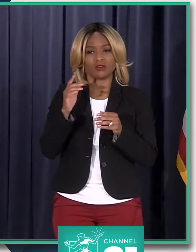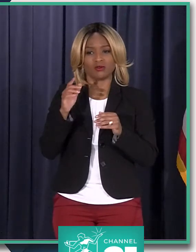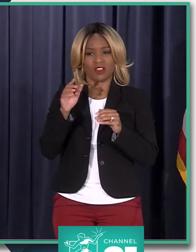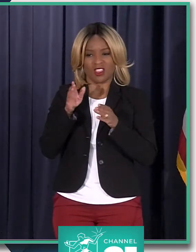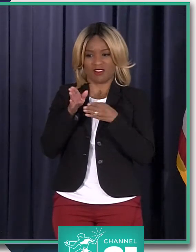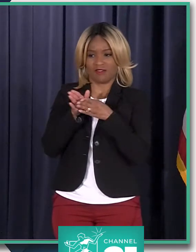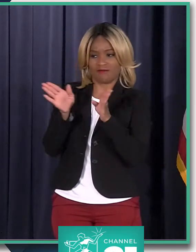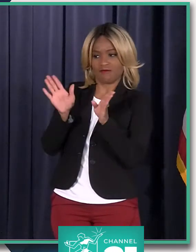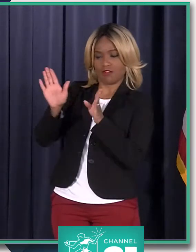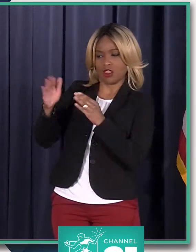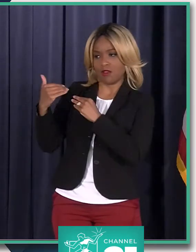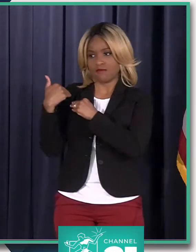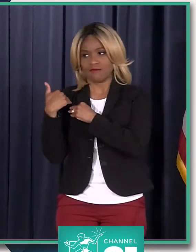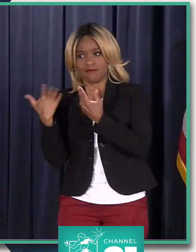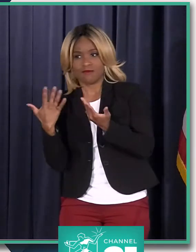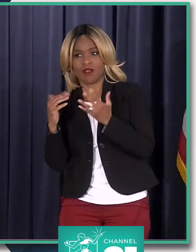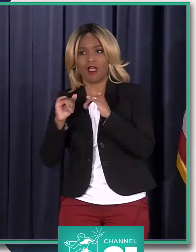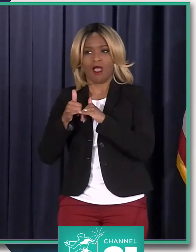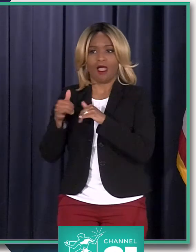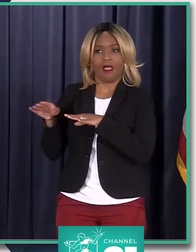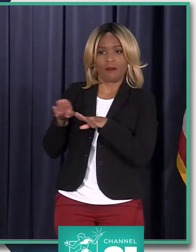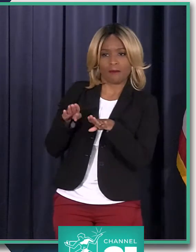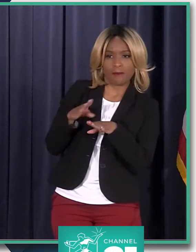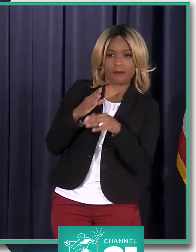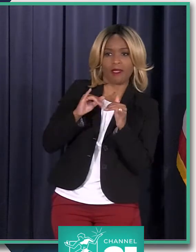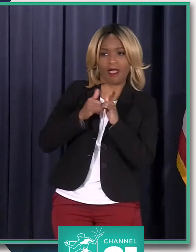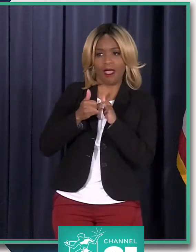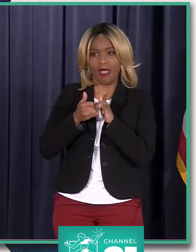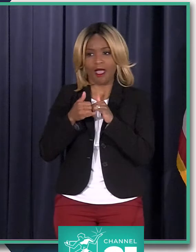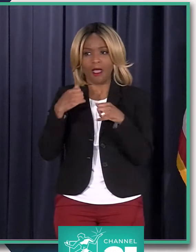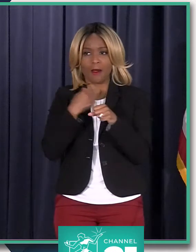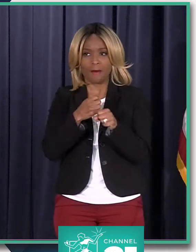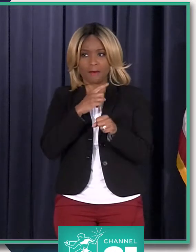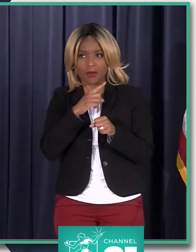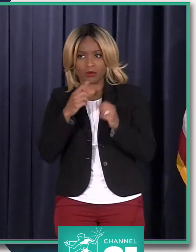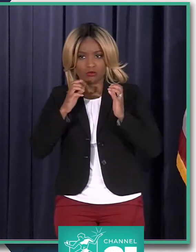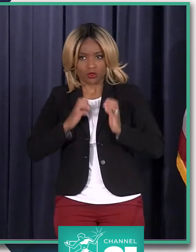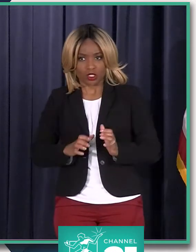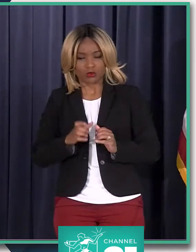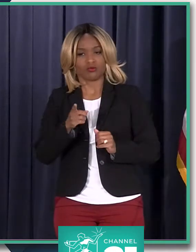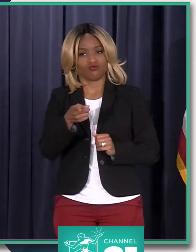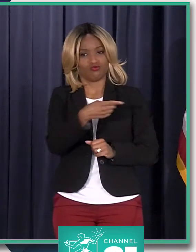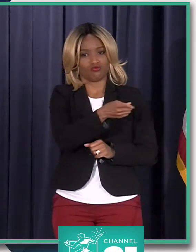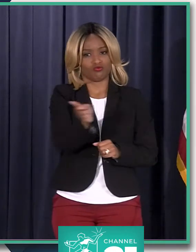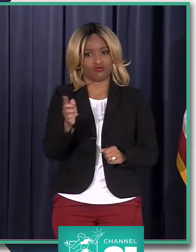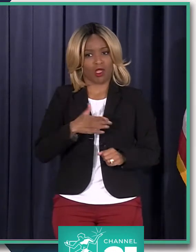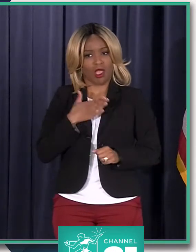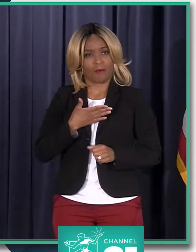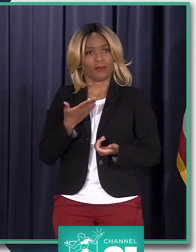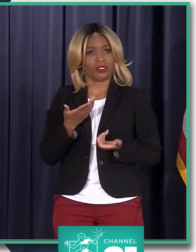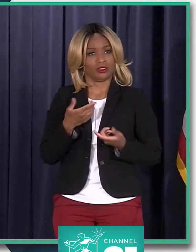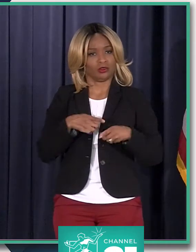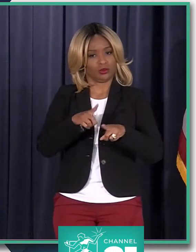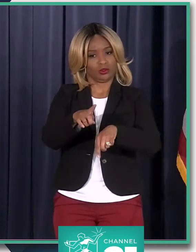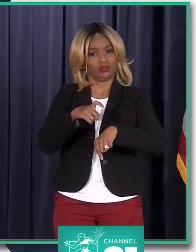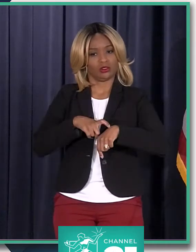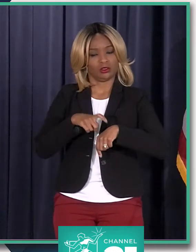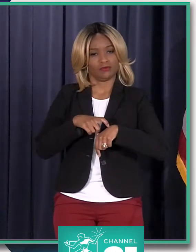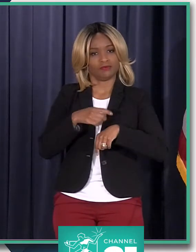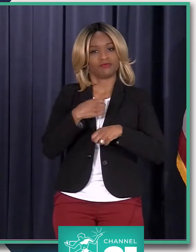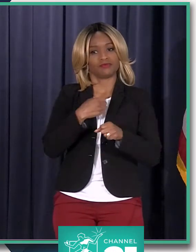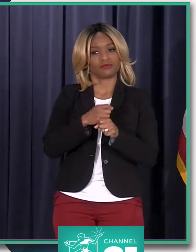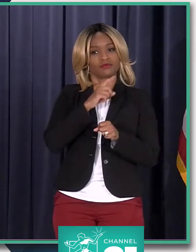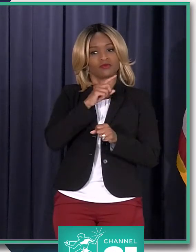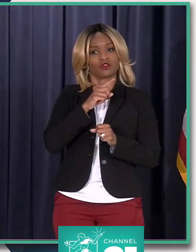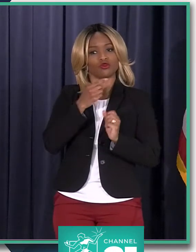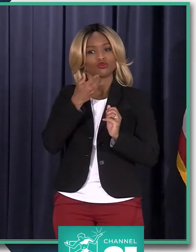far as how do you behave and how do you make sure that the customer is happy during this pandemic. And we ensure quality